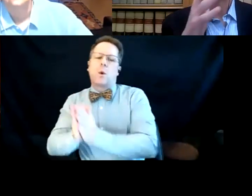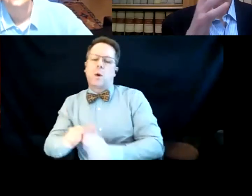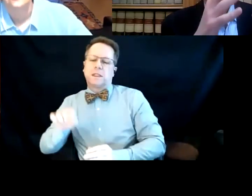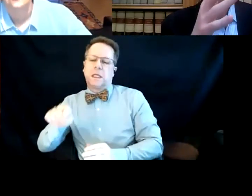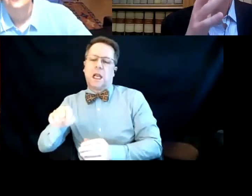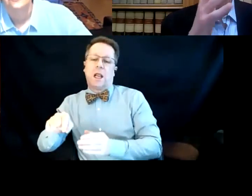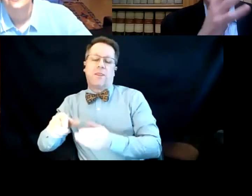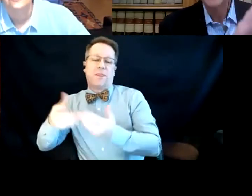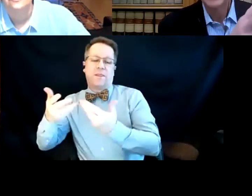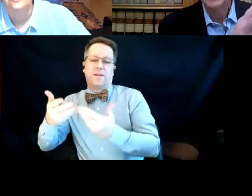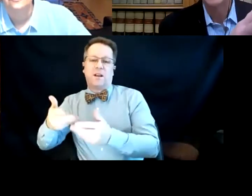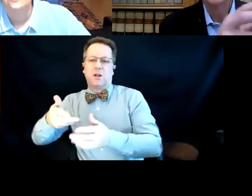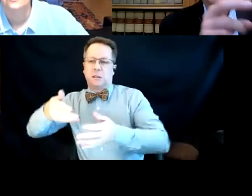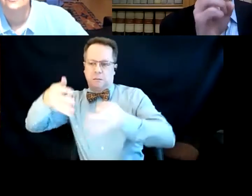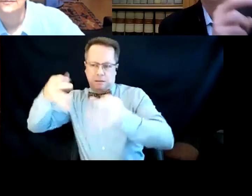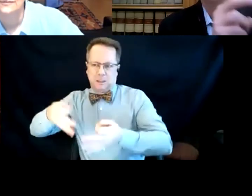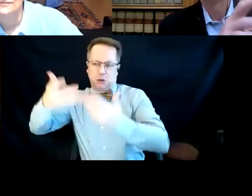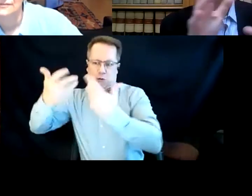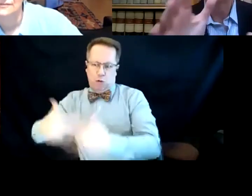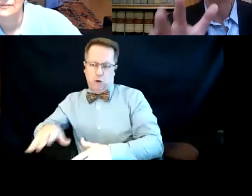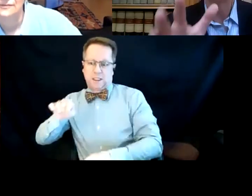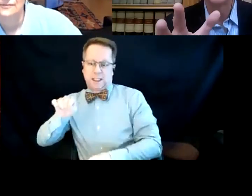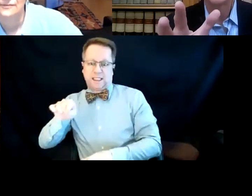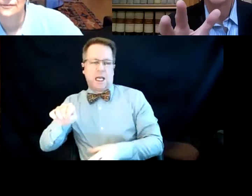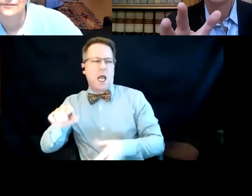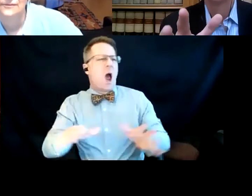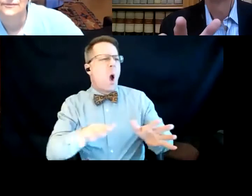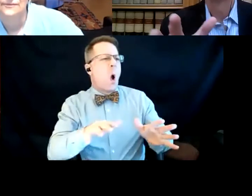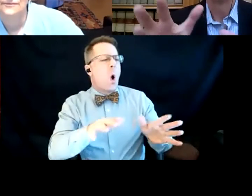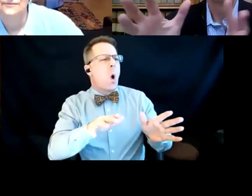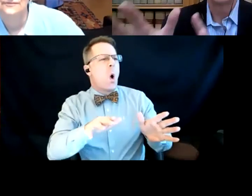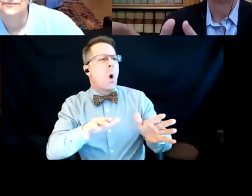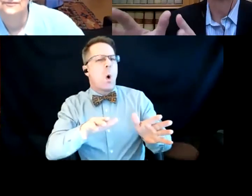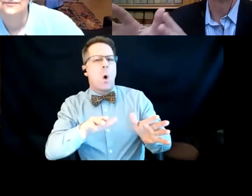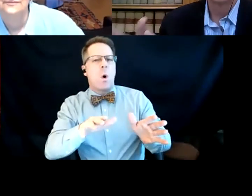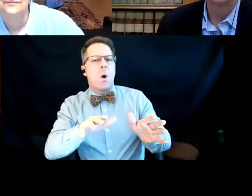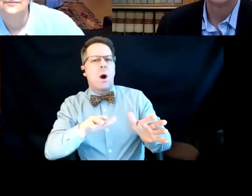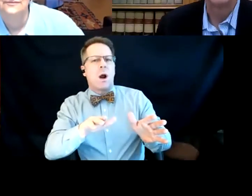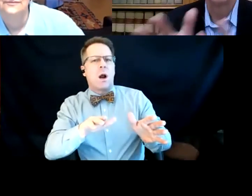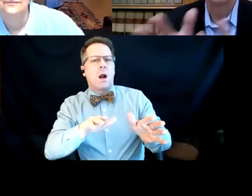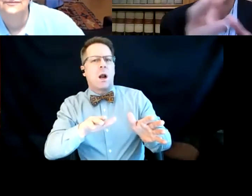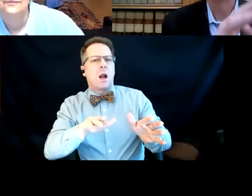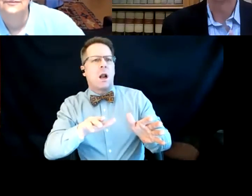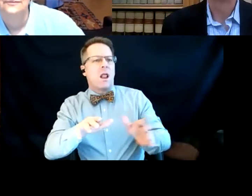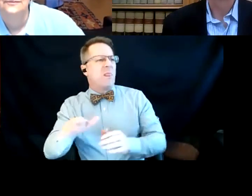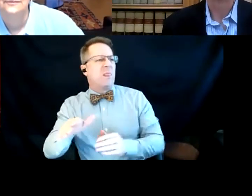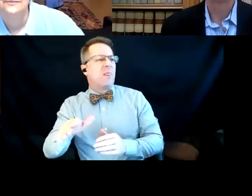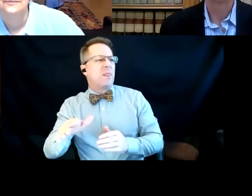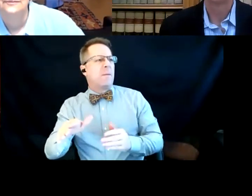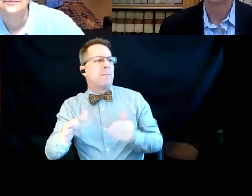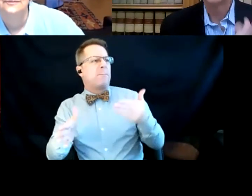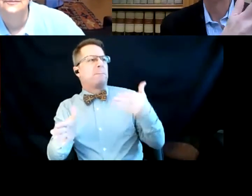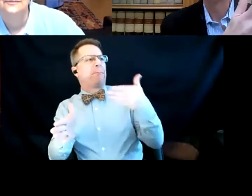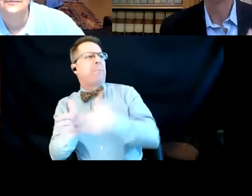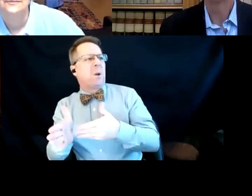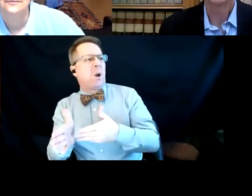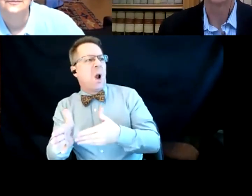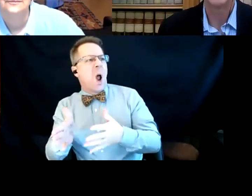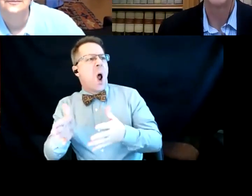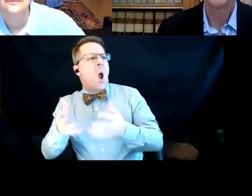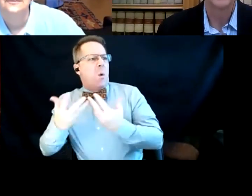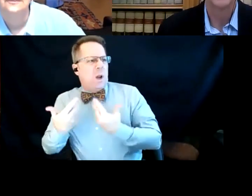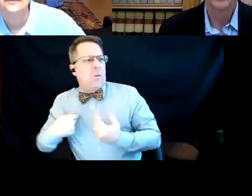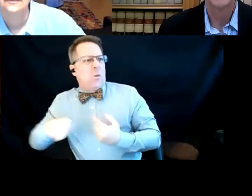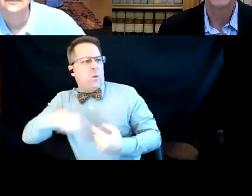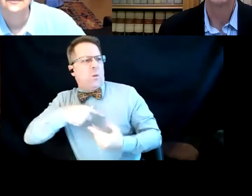to stay an injunction that was entered against them. And, Cecilia talked